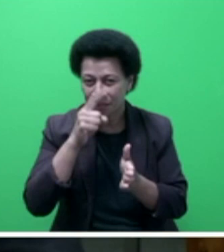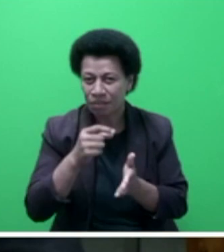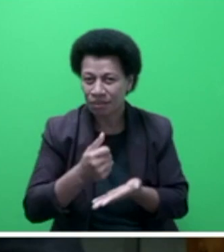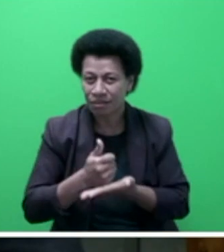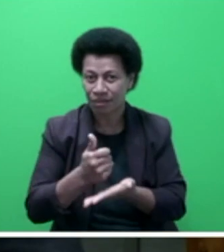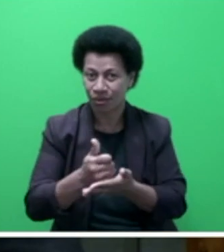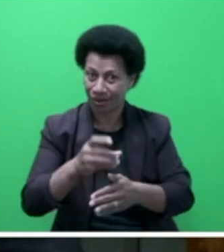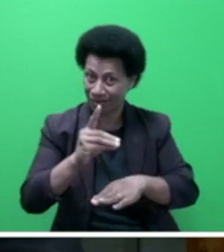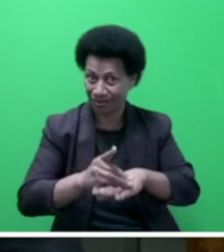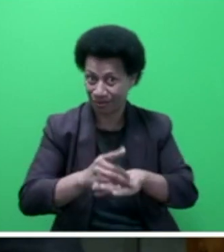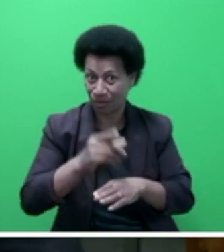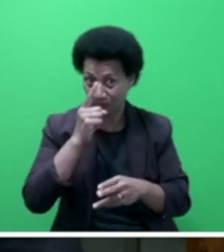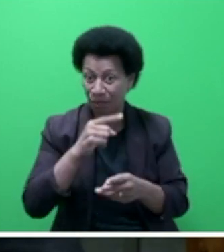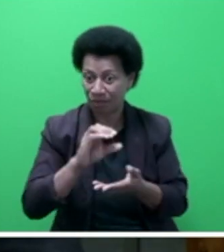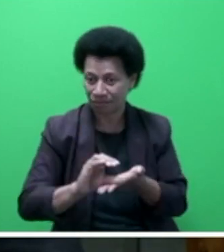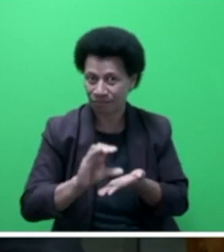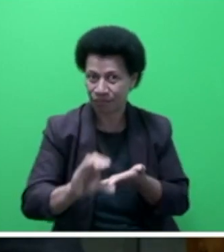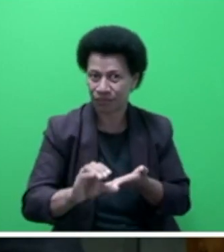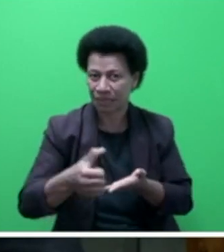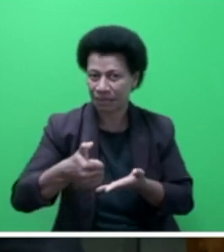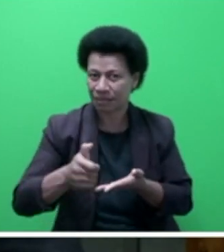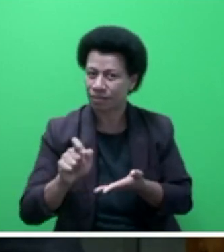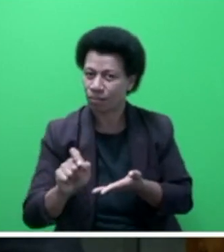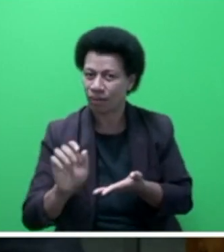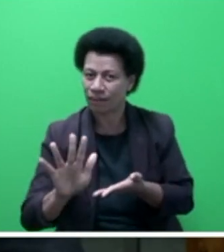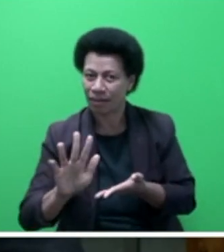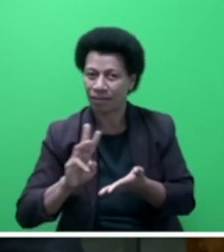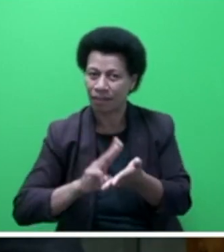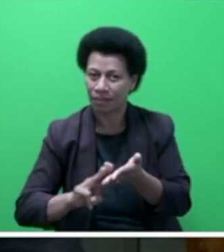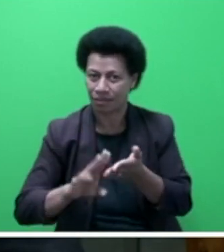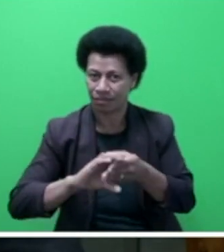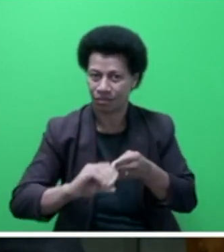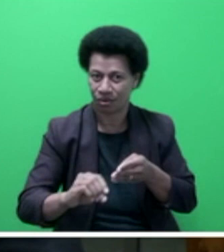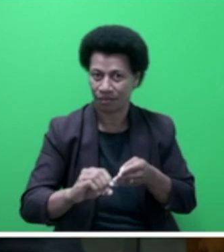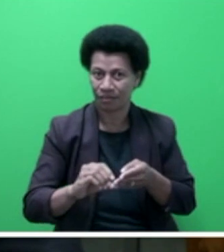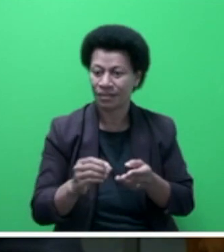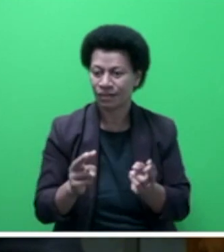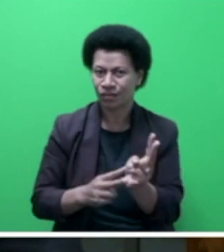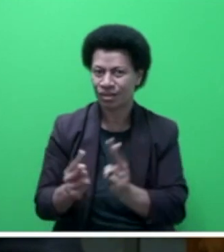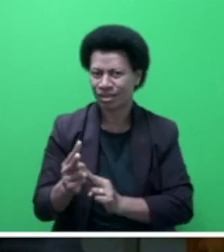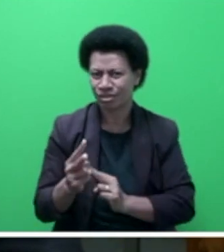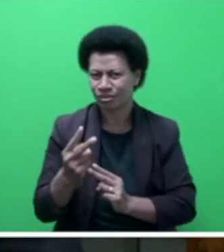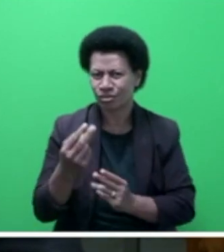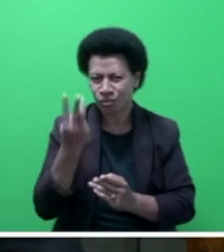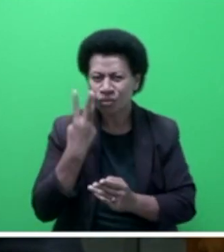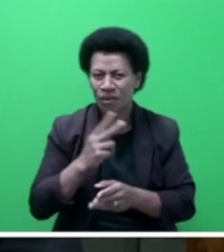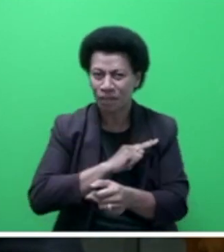with disabilities has been allocated $6.5 million. The Rural Pregnant Mothers Program has